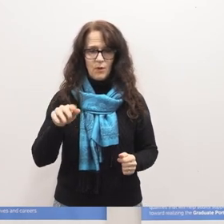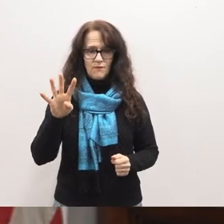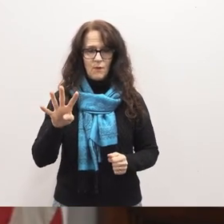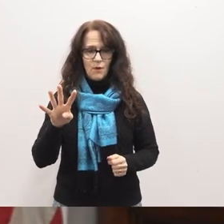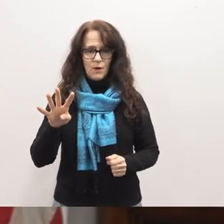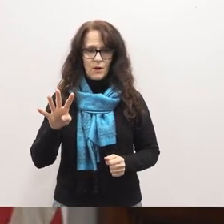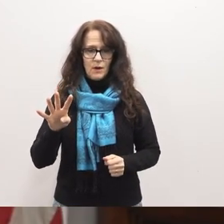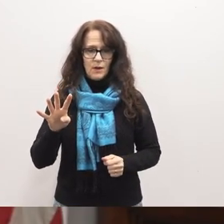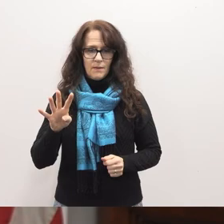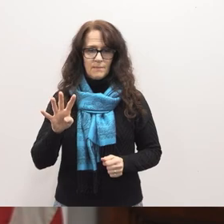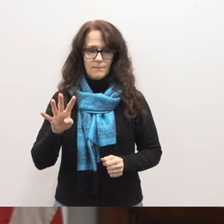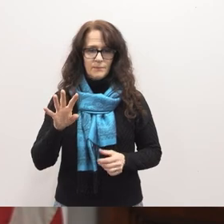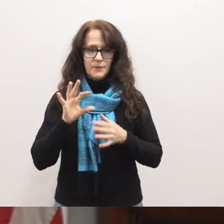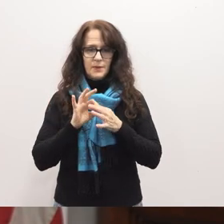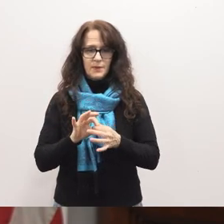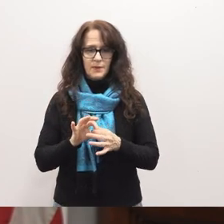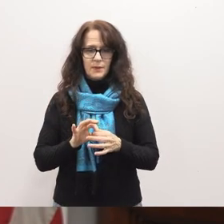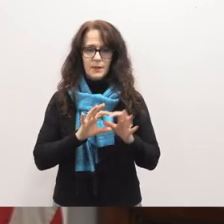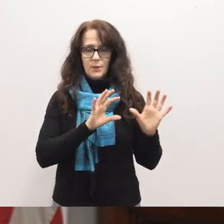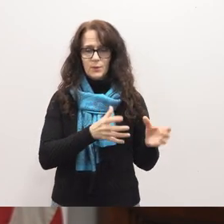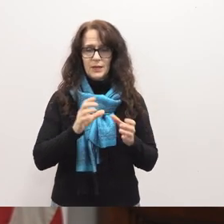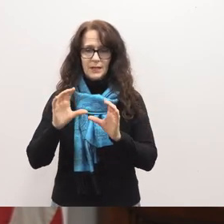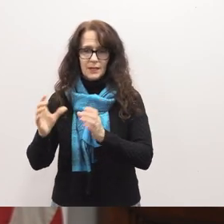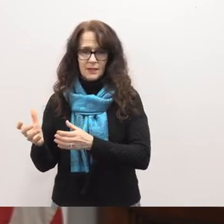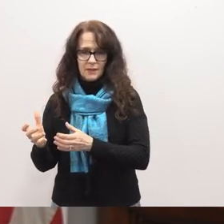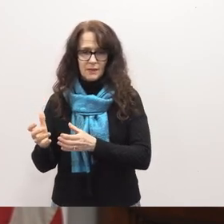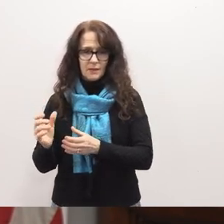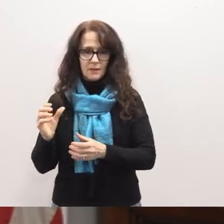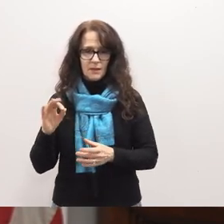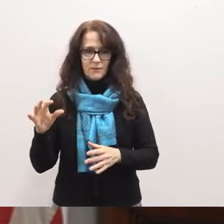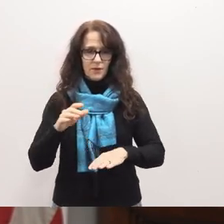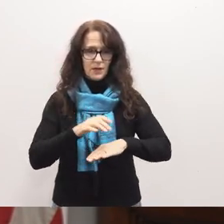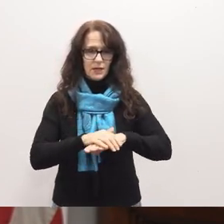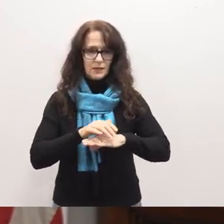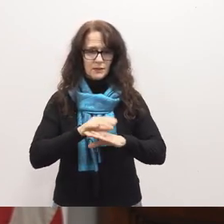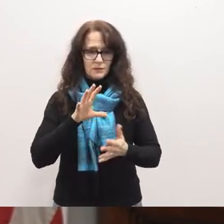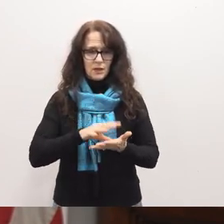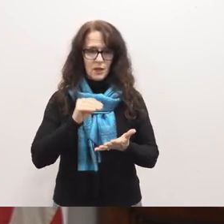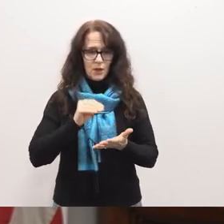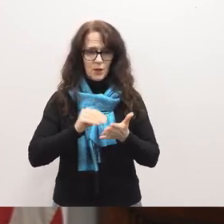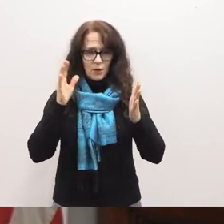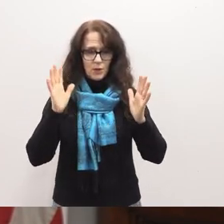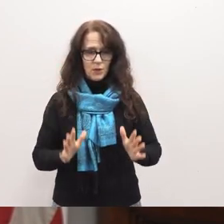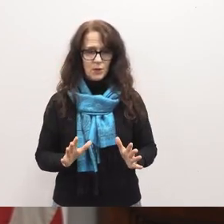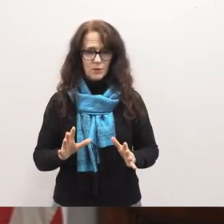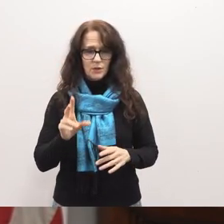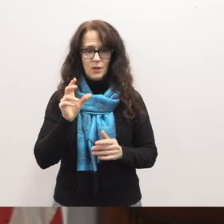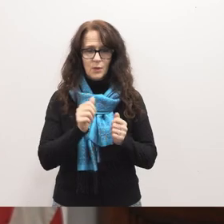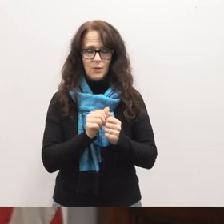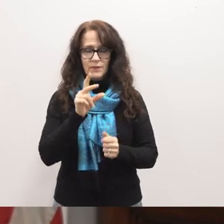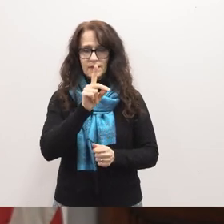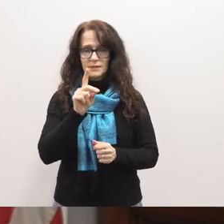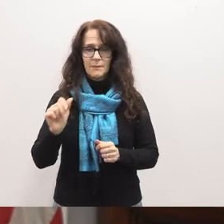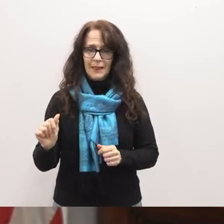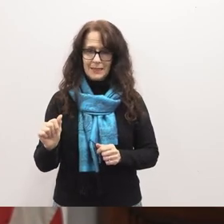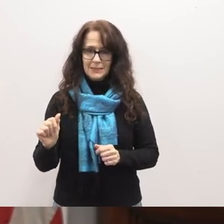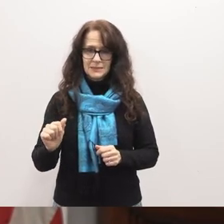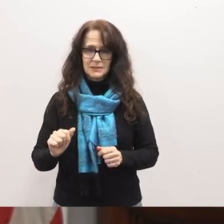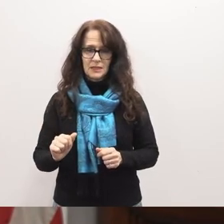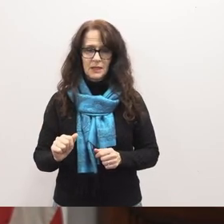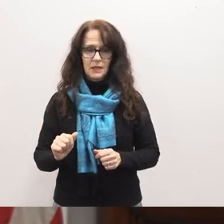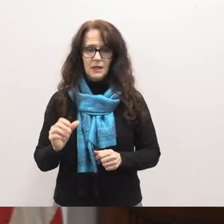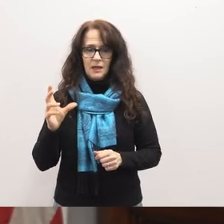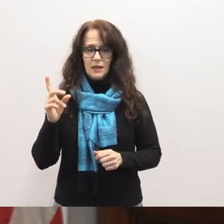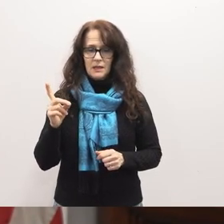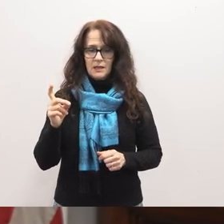14.4 around the reclassification of our English learners with disabilities. Dr. Lund, I